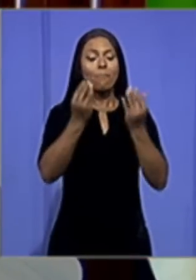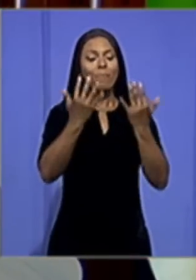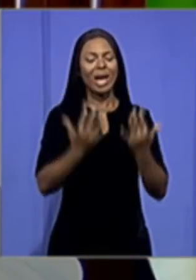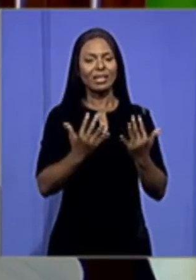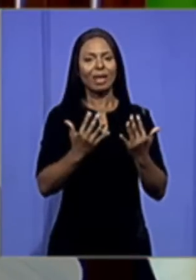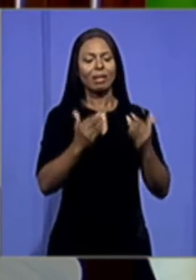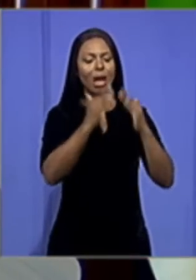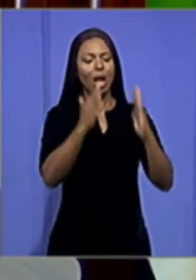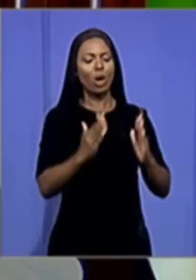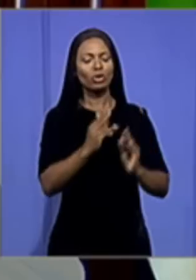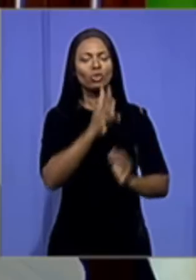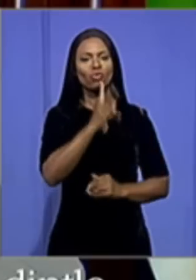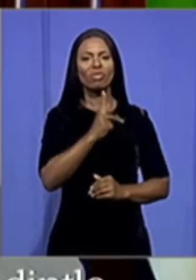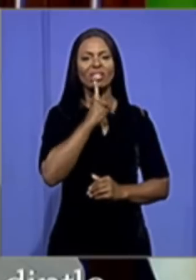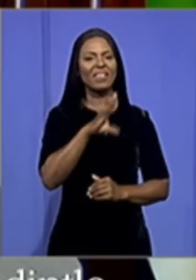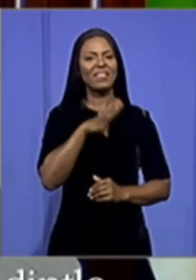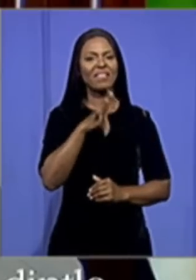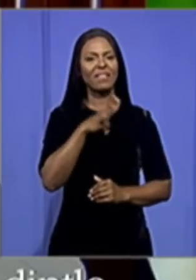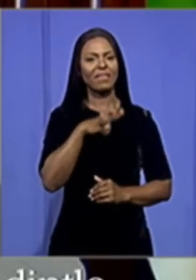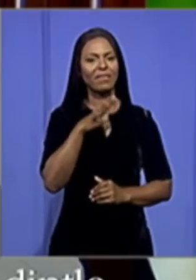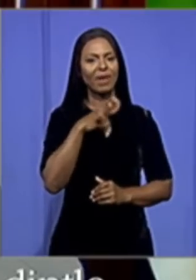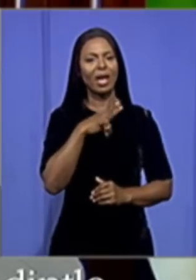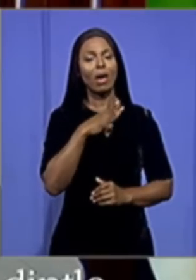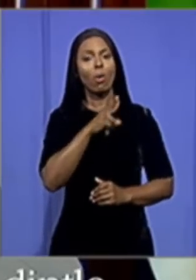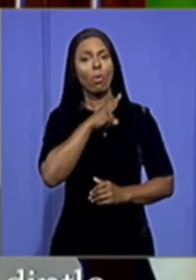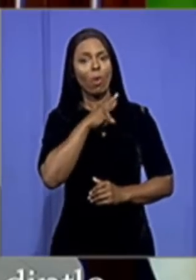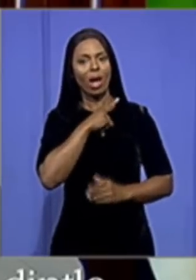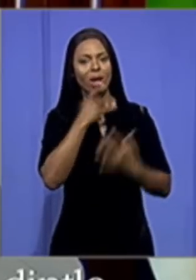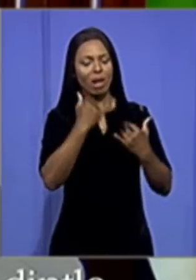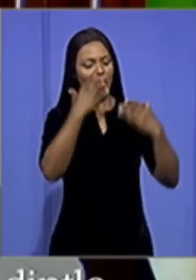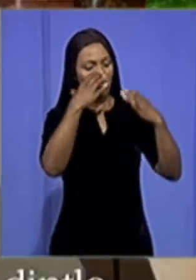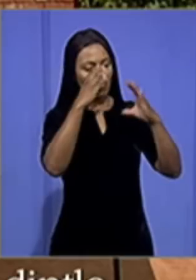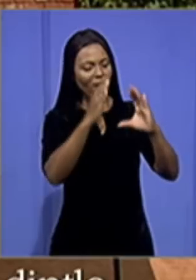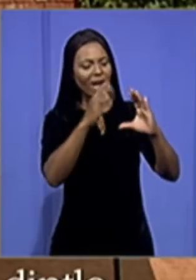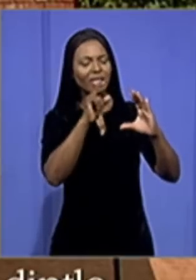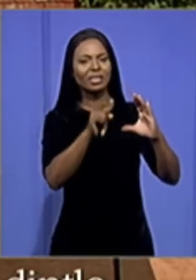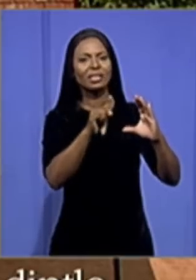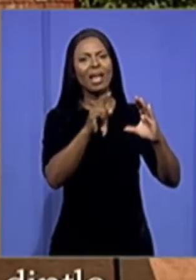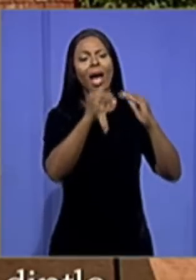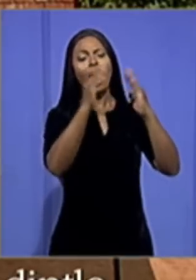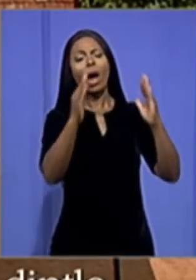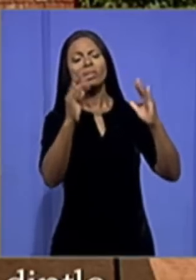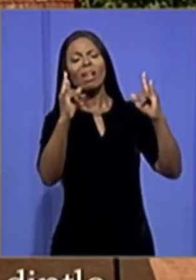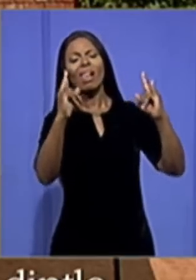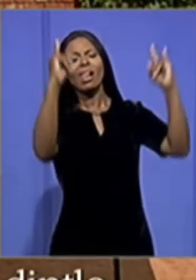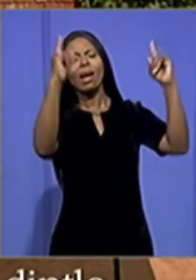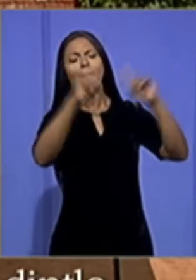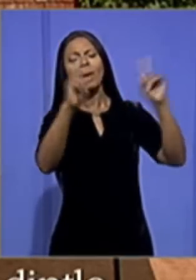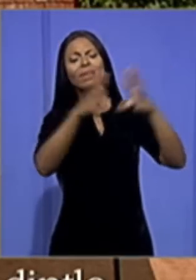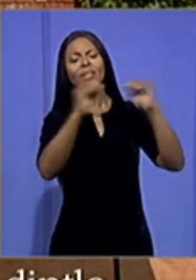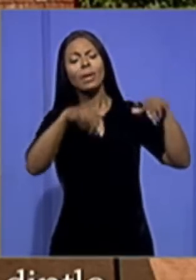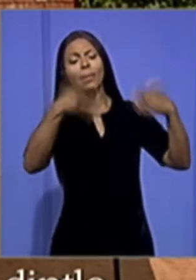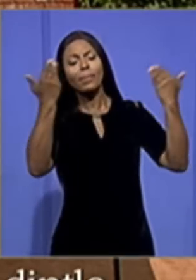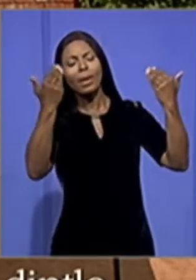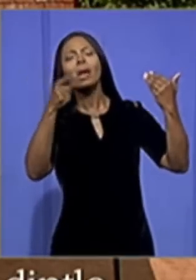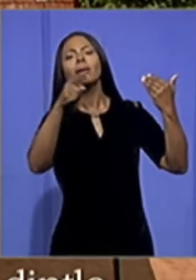a 2000 kaofela a wona ko shebana le matlo a incomplete. Komiti e itsisitse gore bora kontraka